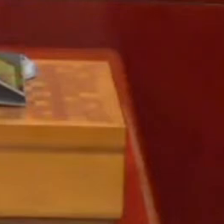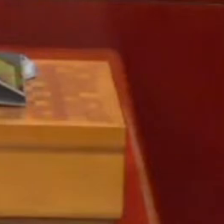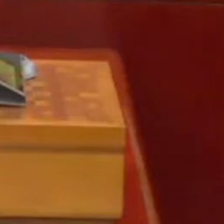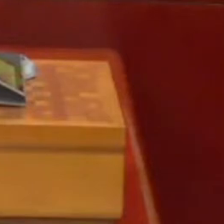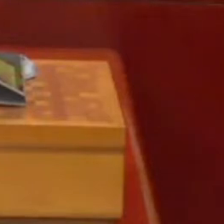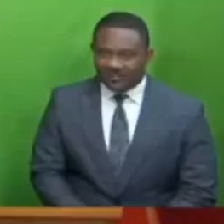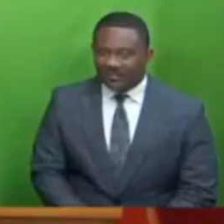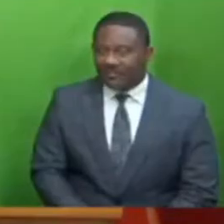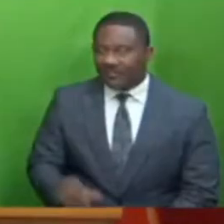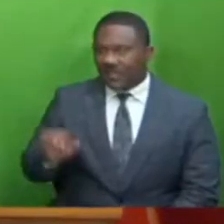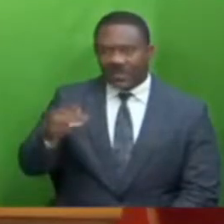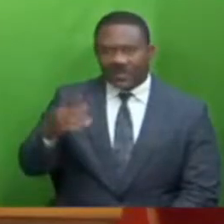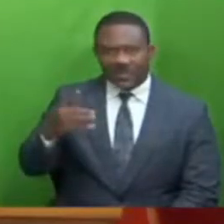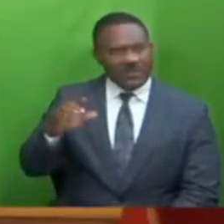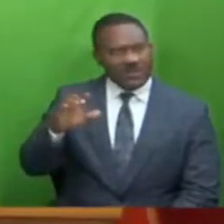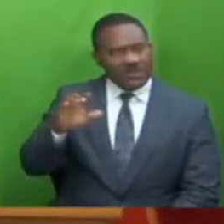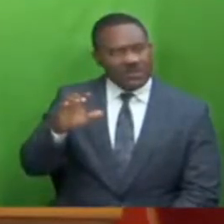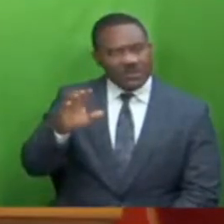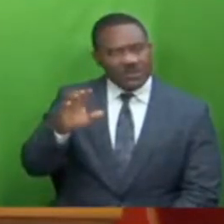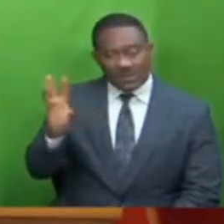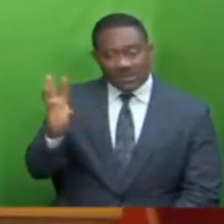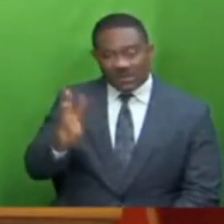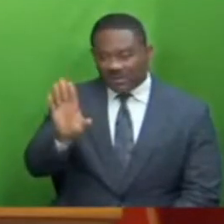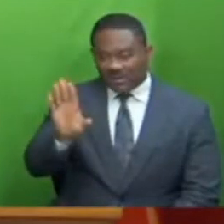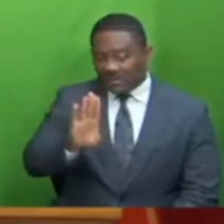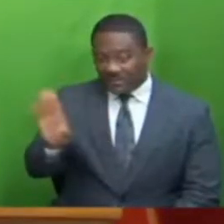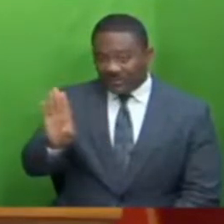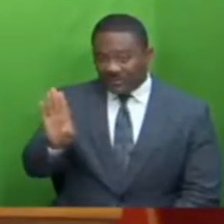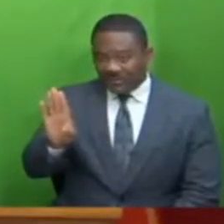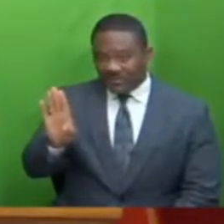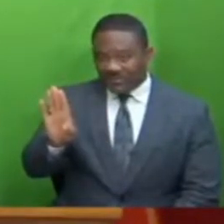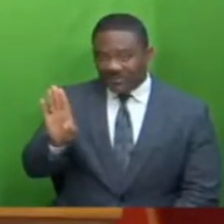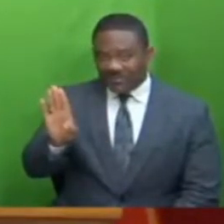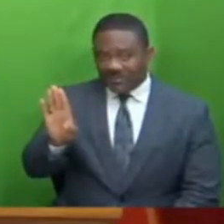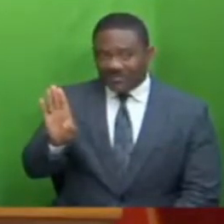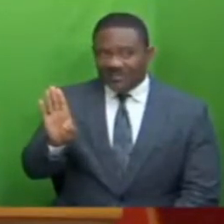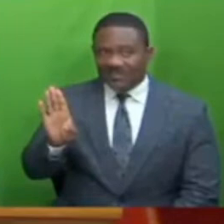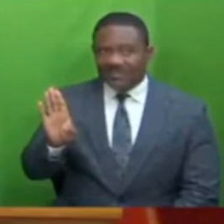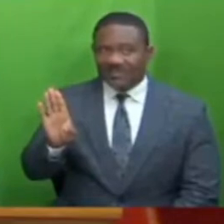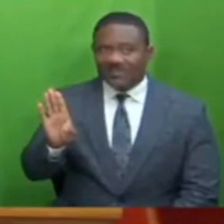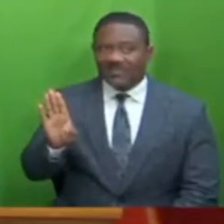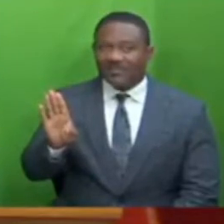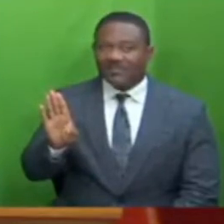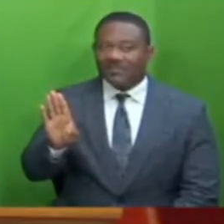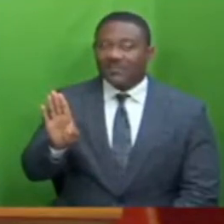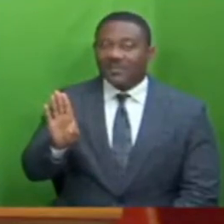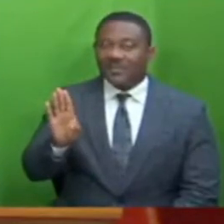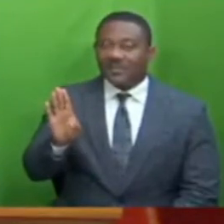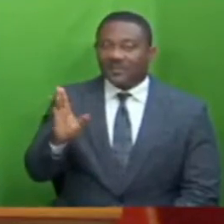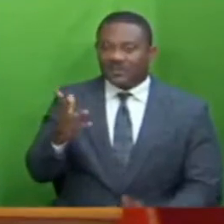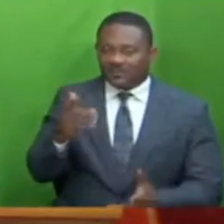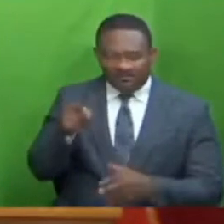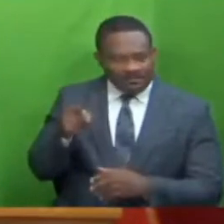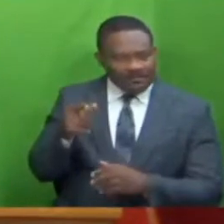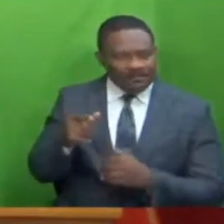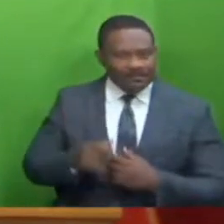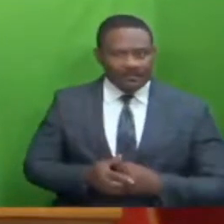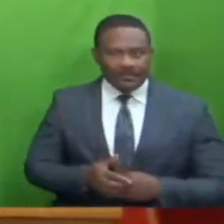period was a deficit of 0.7% of GDP and the projected outturn of a deficit of 16.92